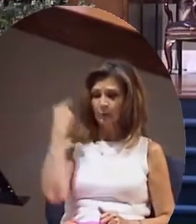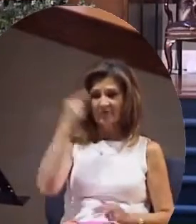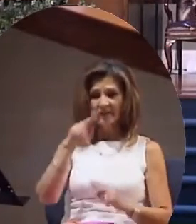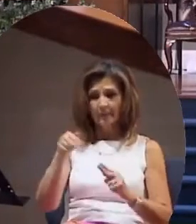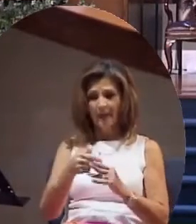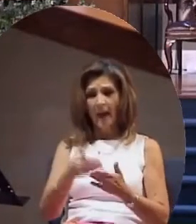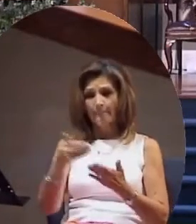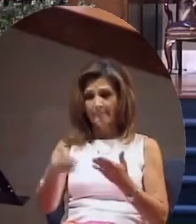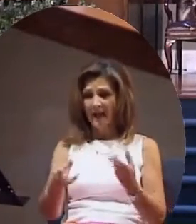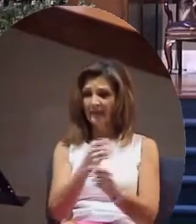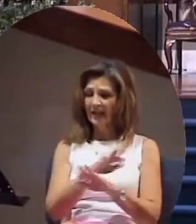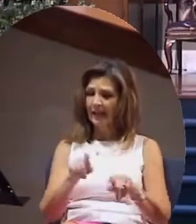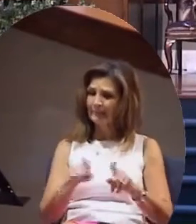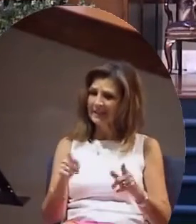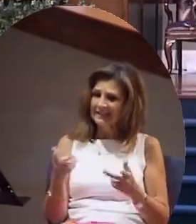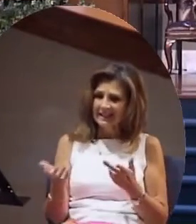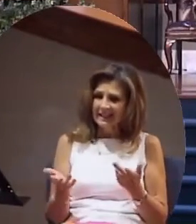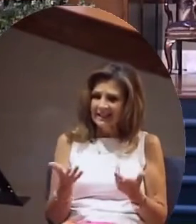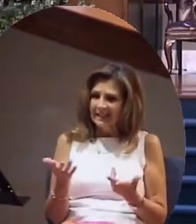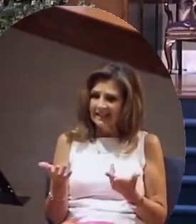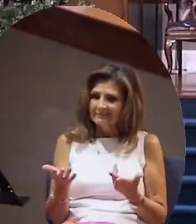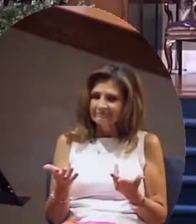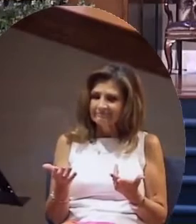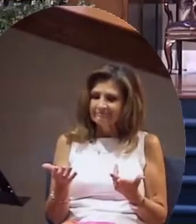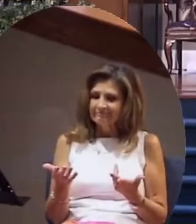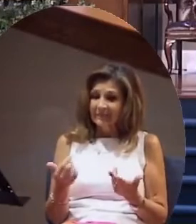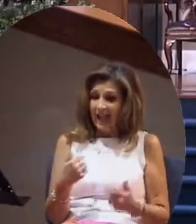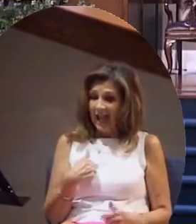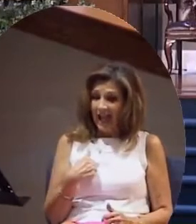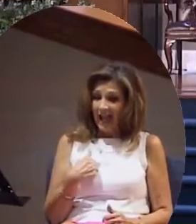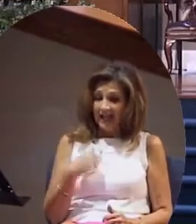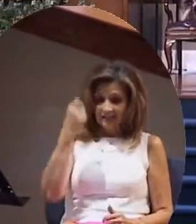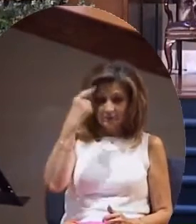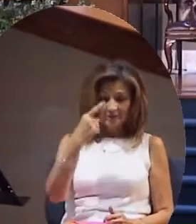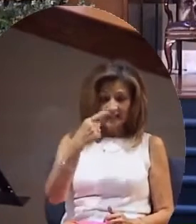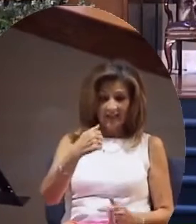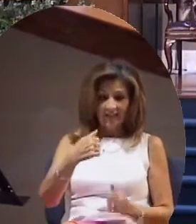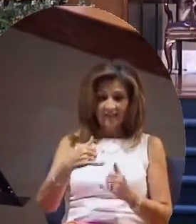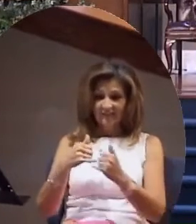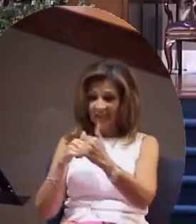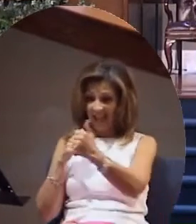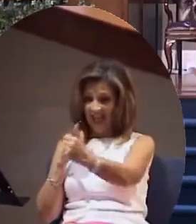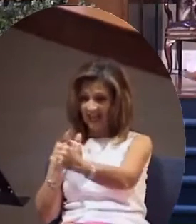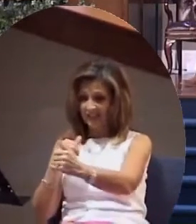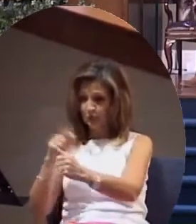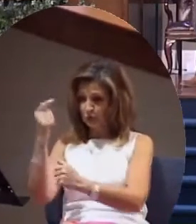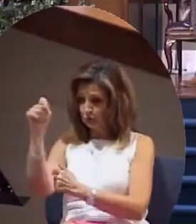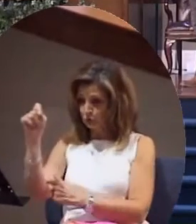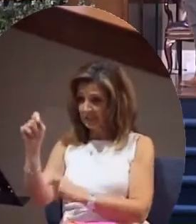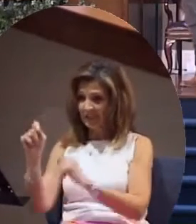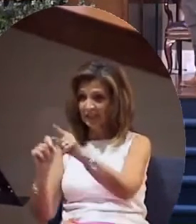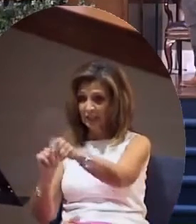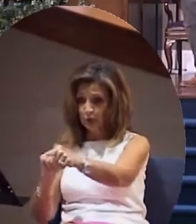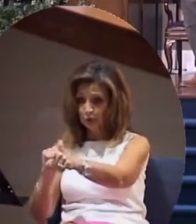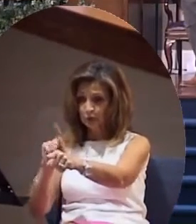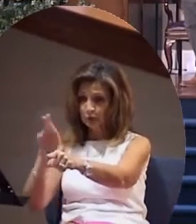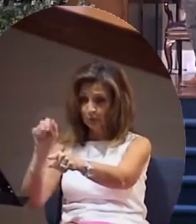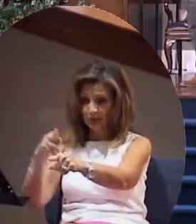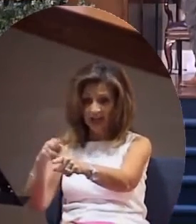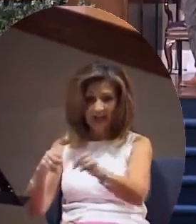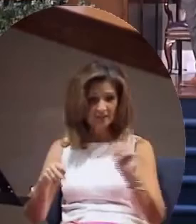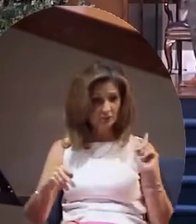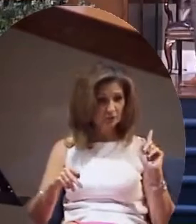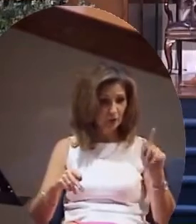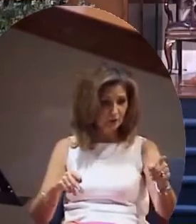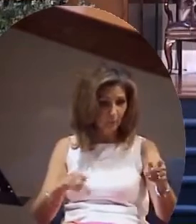property. I said, but you know, I said, I've been told that the line goes to the tree, goes to the sign, goes down